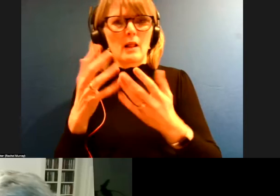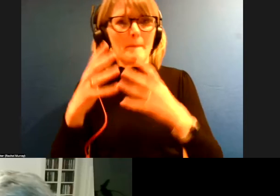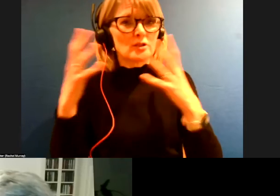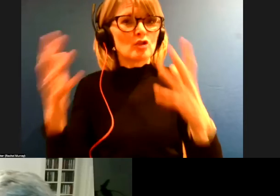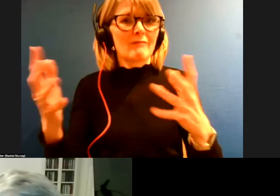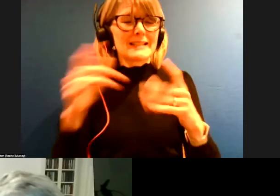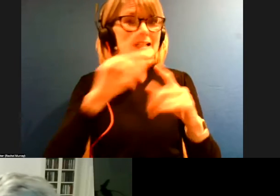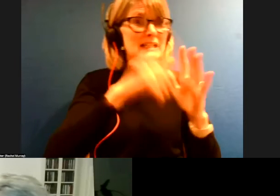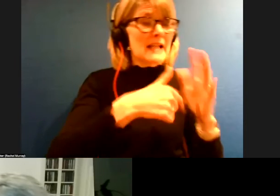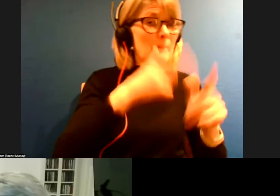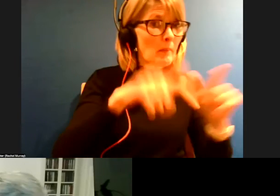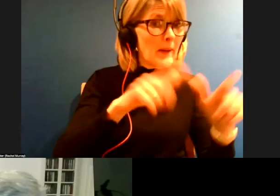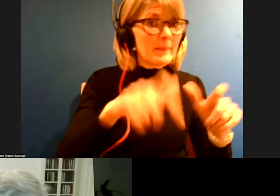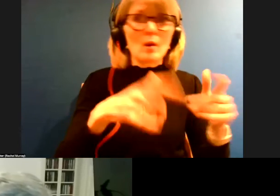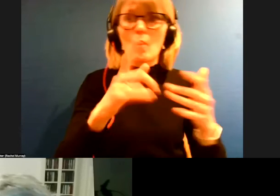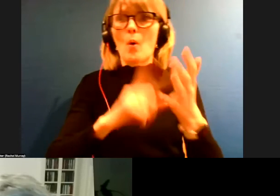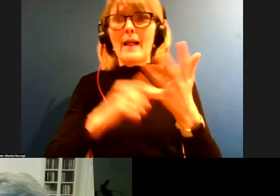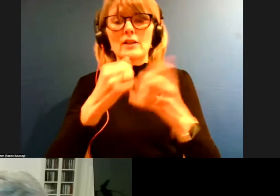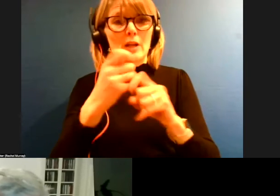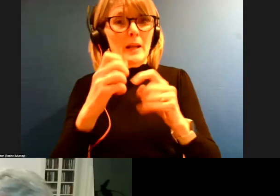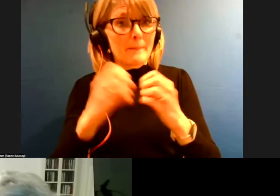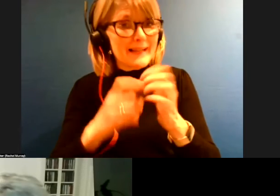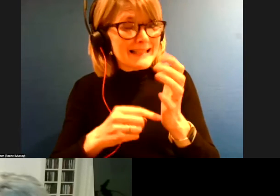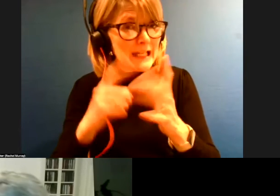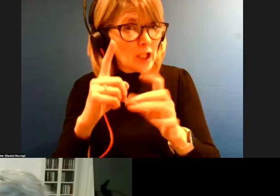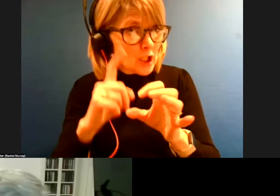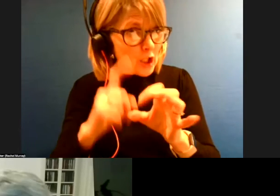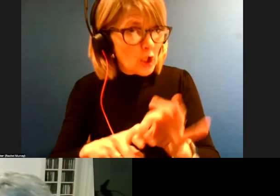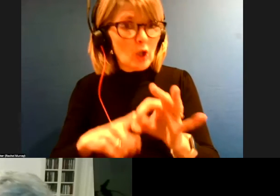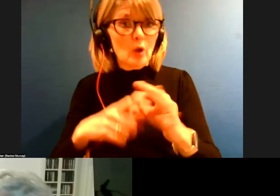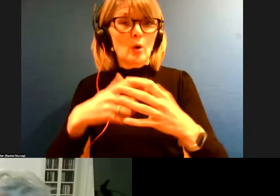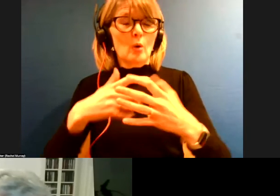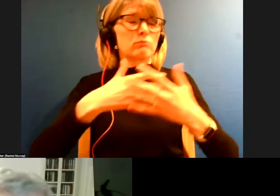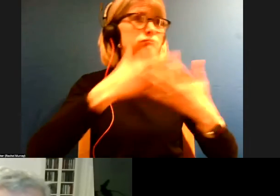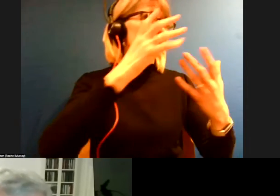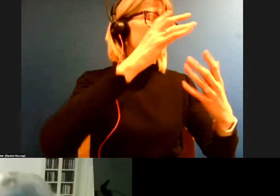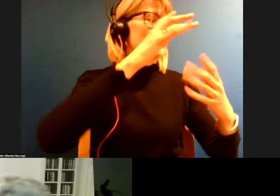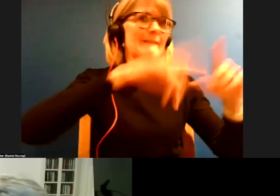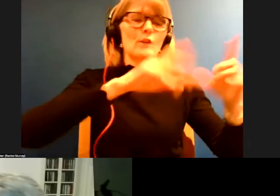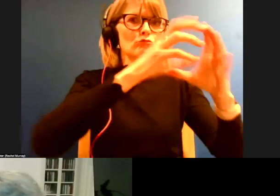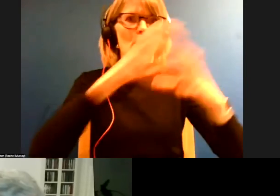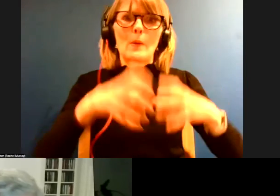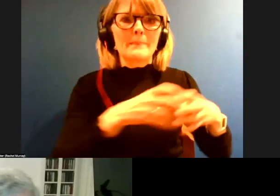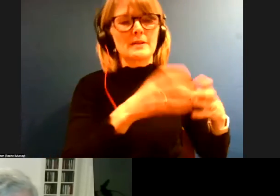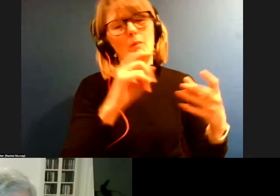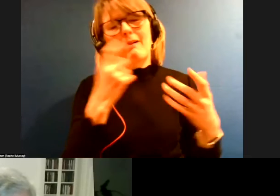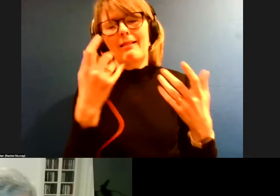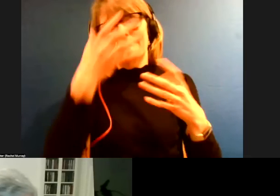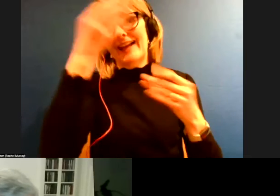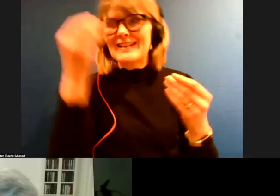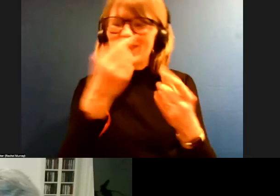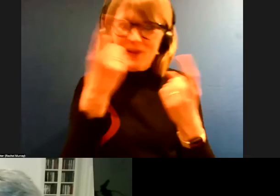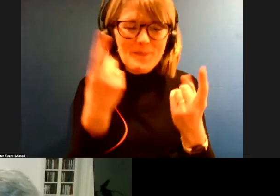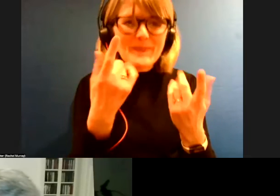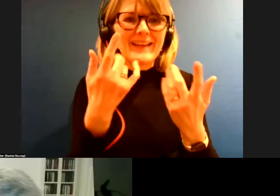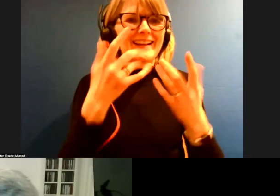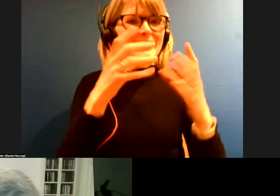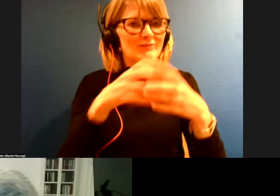who identify as LGBTQ, all the lists we're liable. I'm going to leave somebody out, but you know those lists. We need that